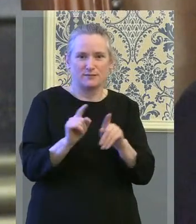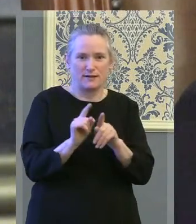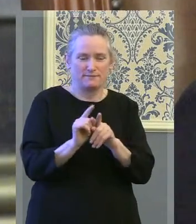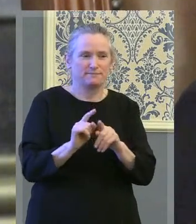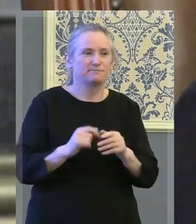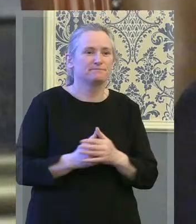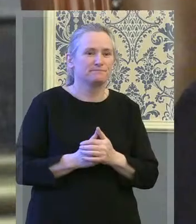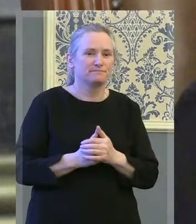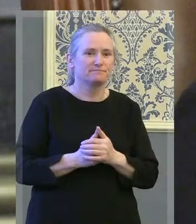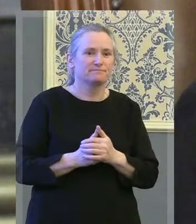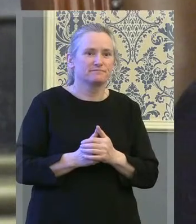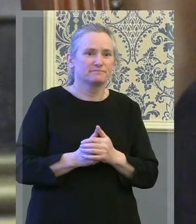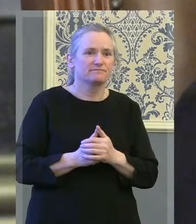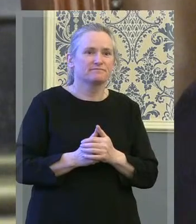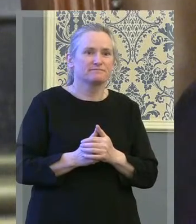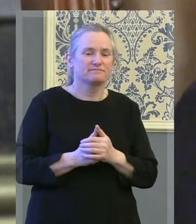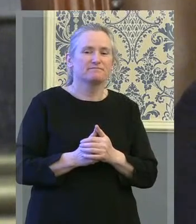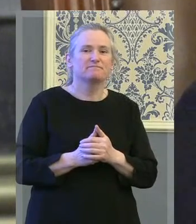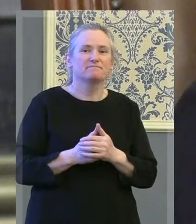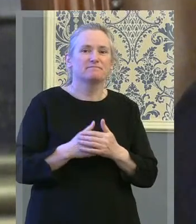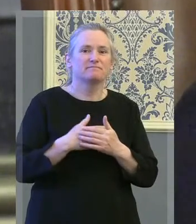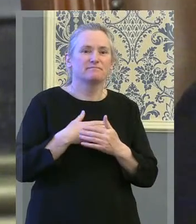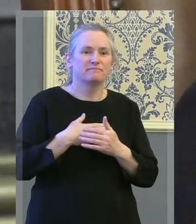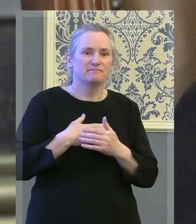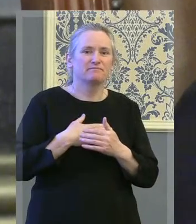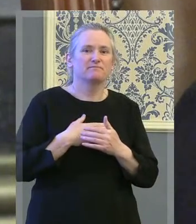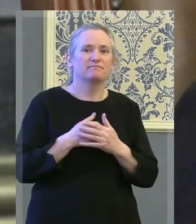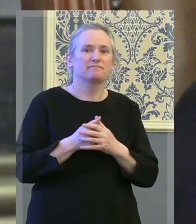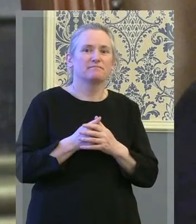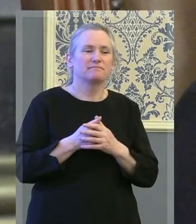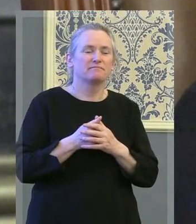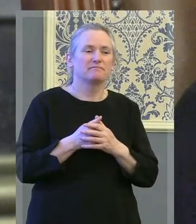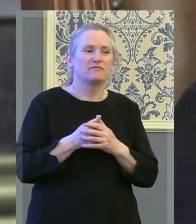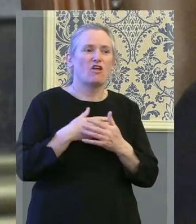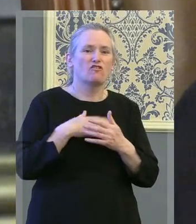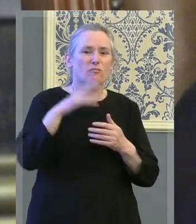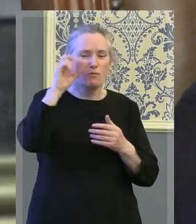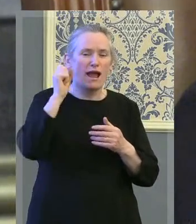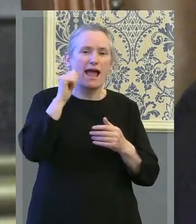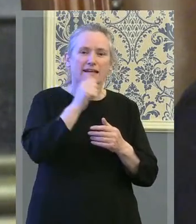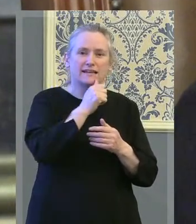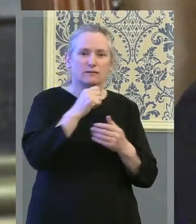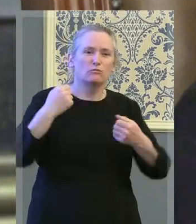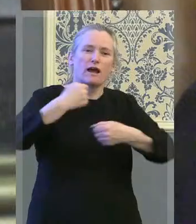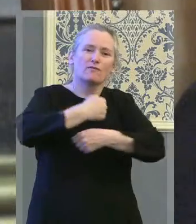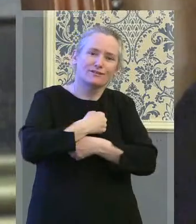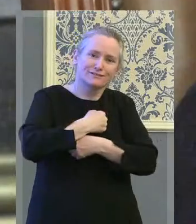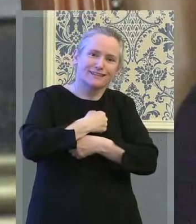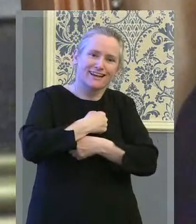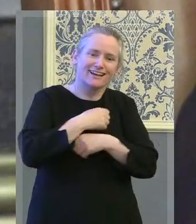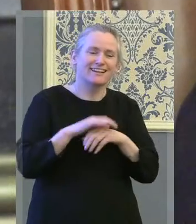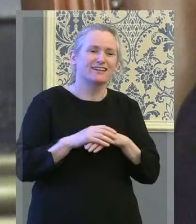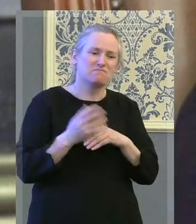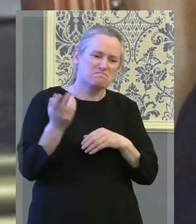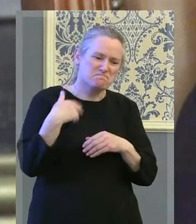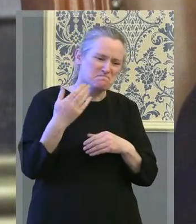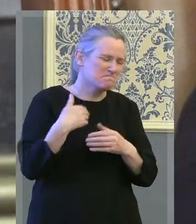days. I always remember Auntie Bid out in the garden putting her arm around me saying, "What are we going to do with you?"